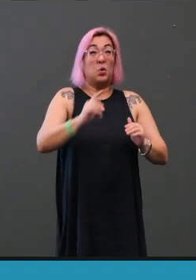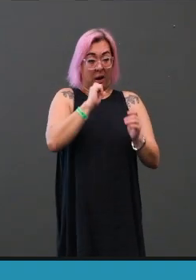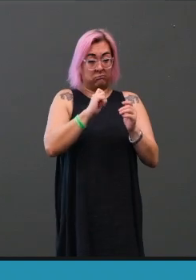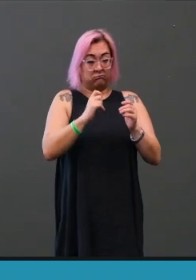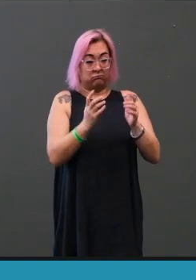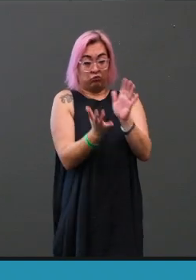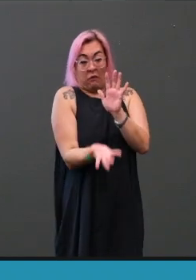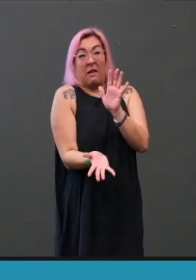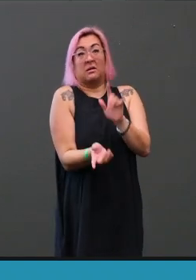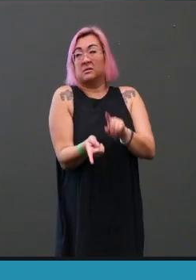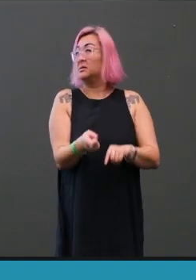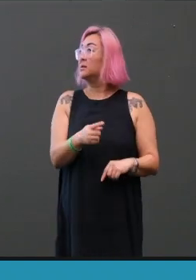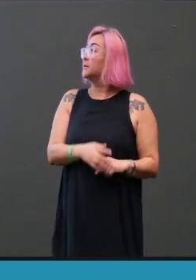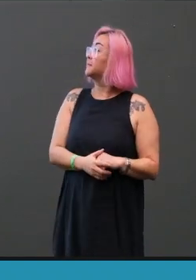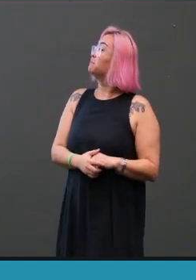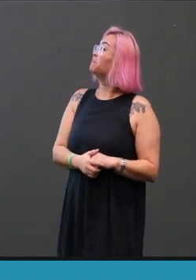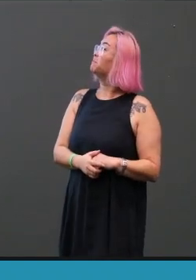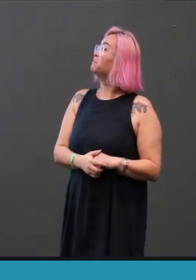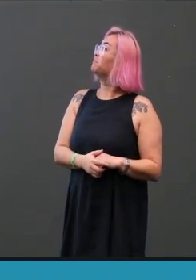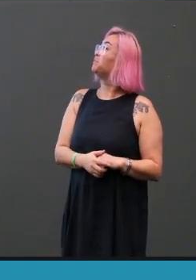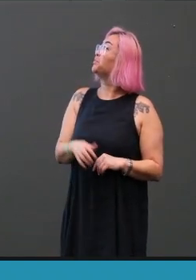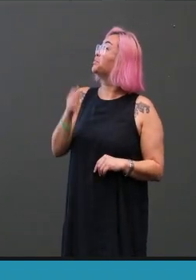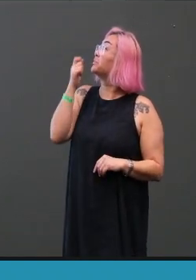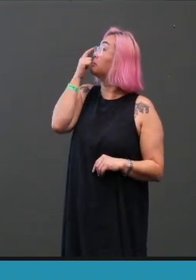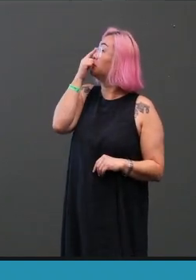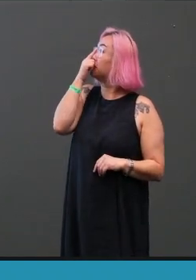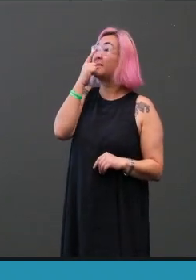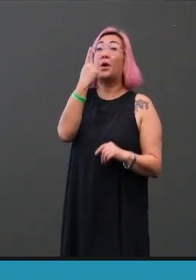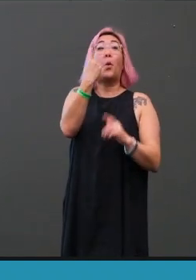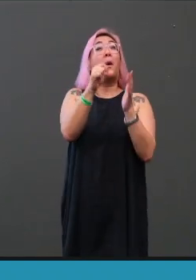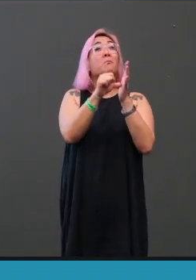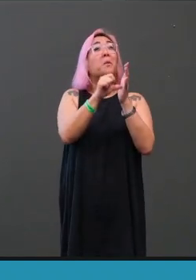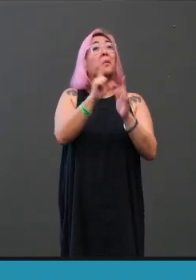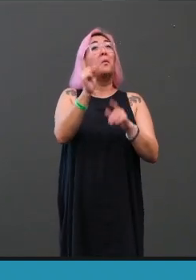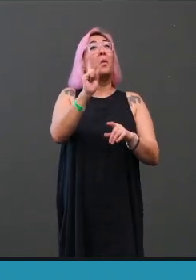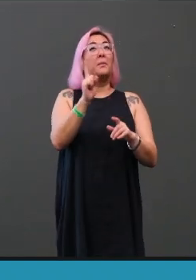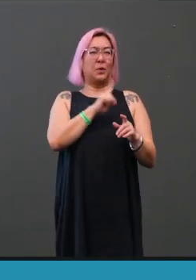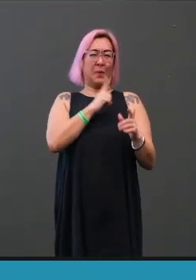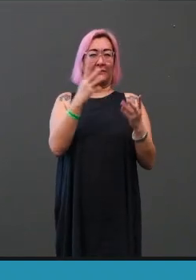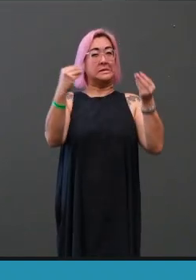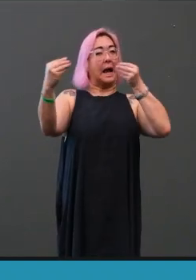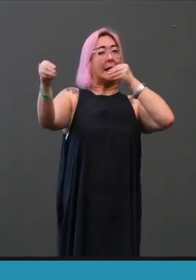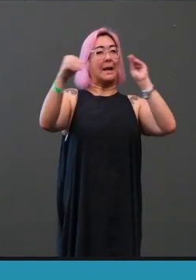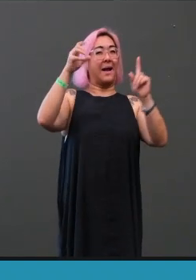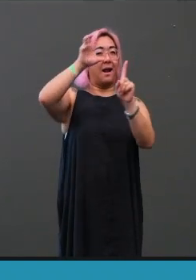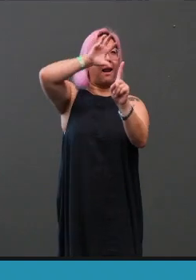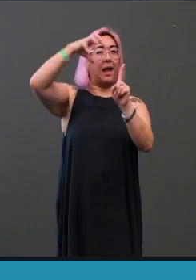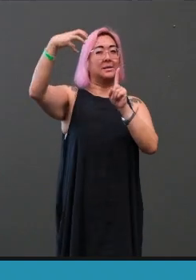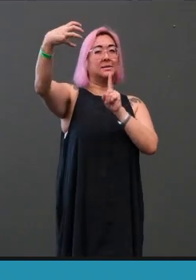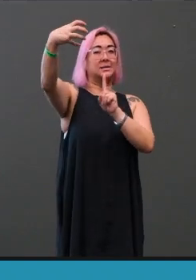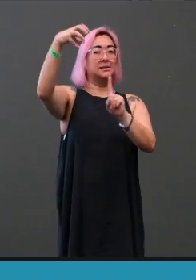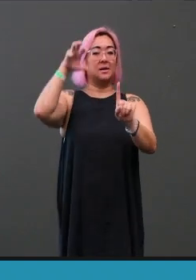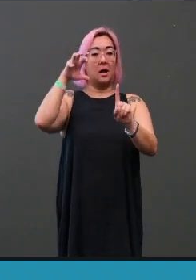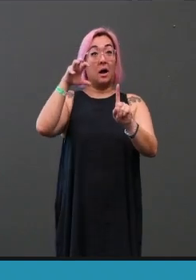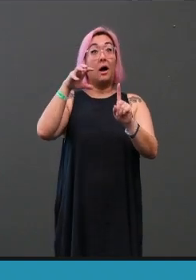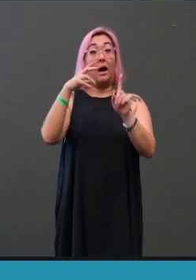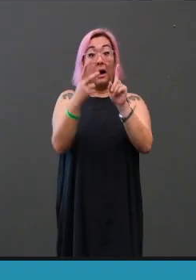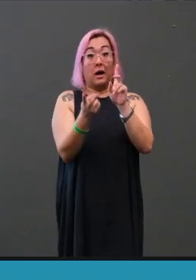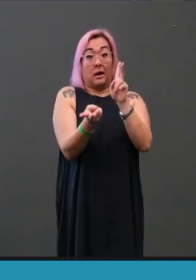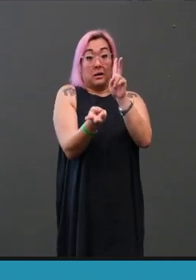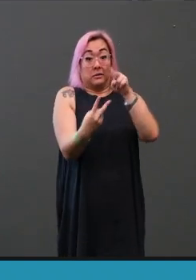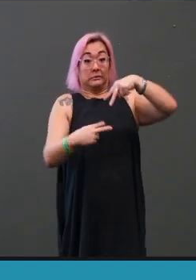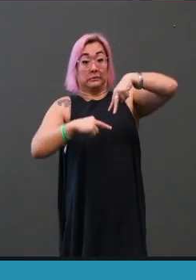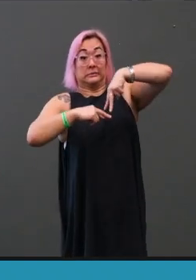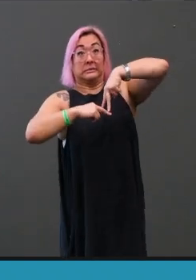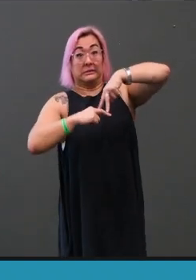We did have one problem though, because we had this dynamic rendering where the reflection wouldn't actually have the dynamic lighting